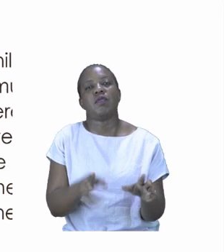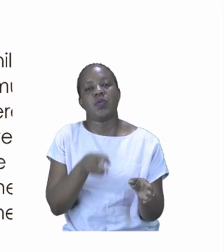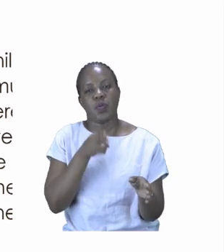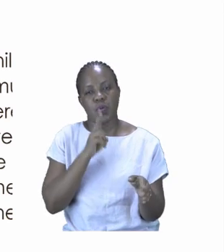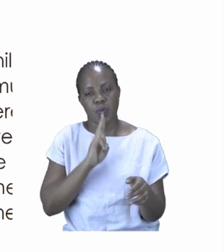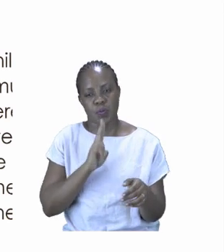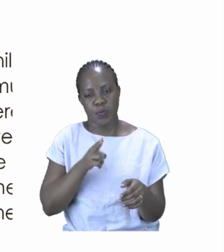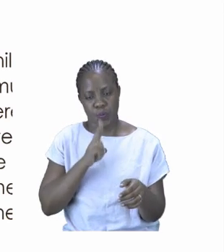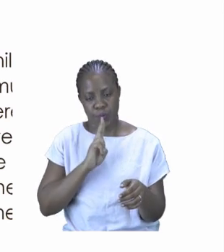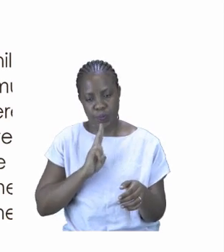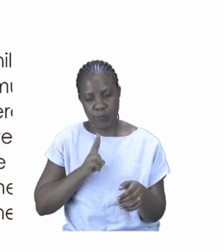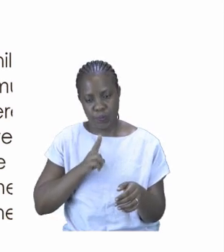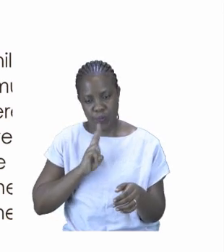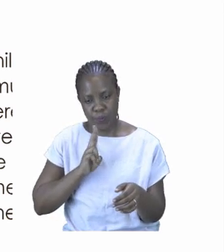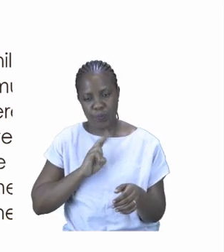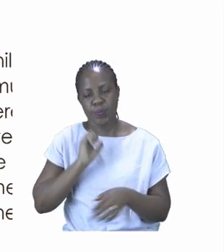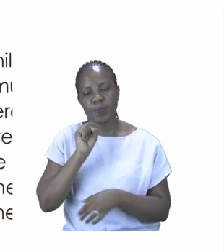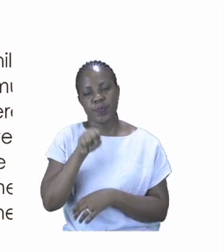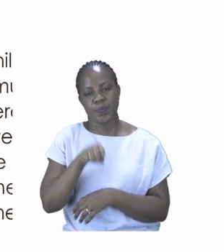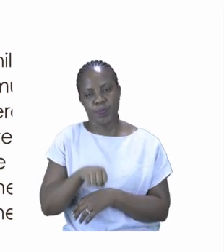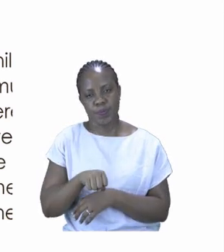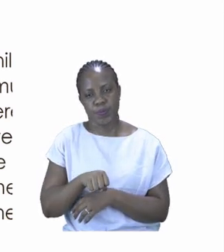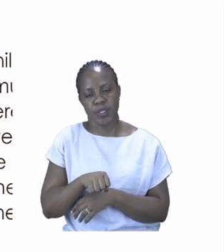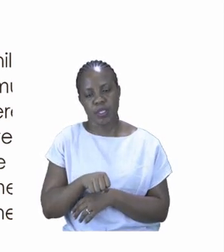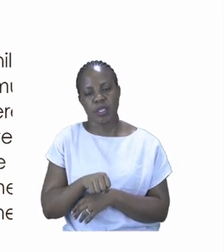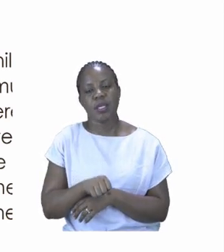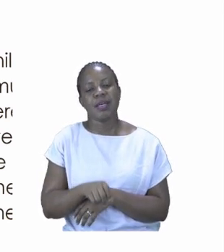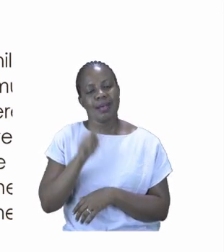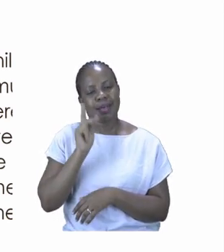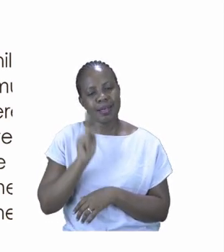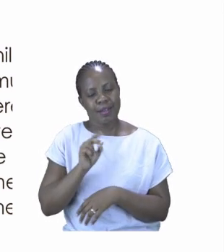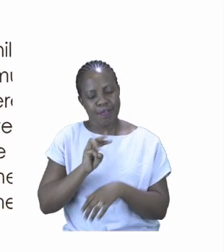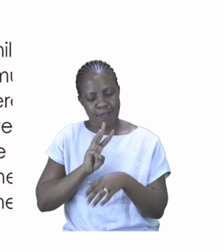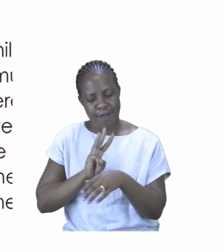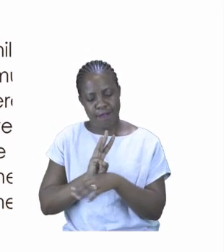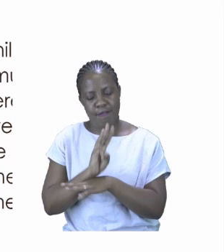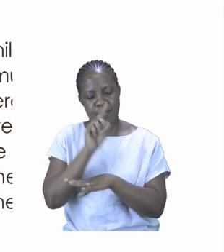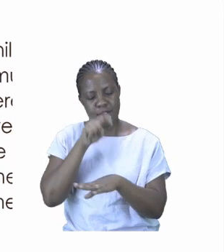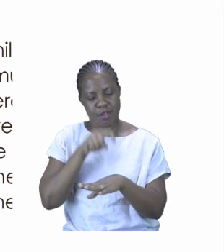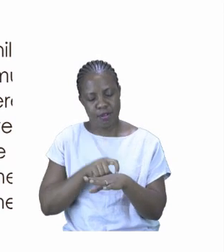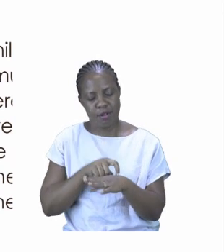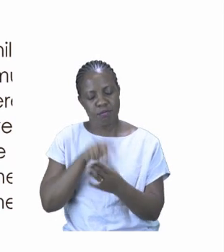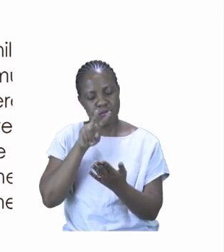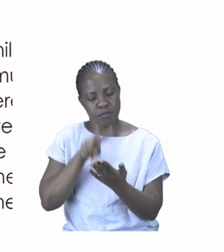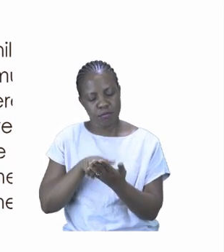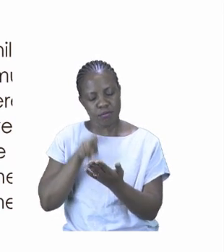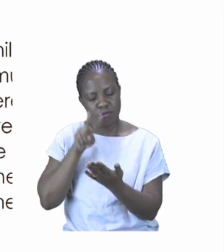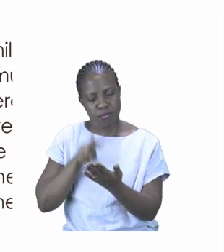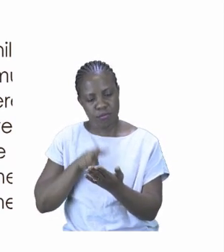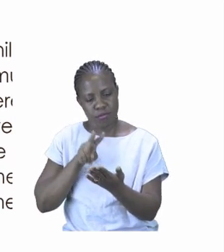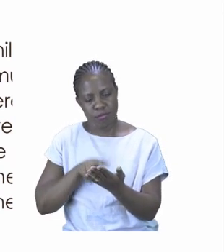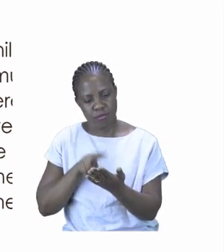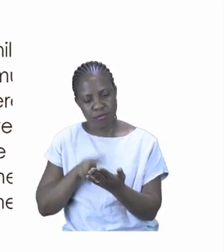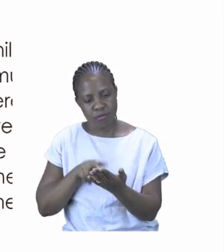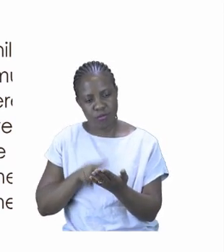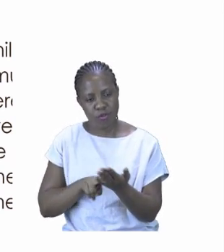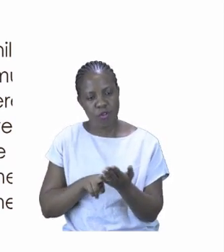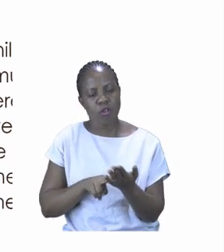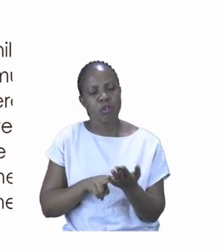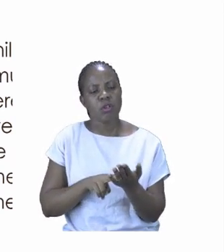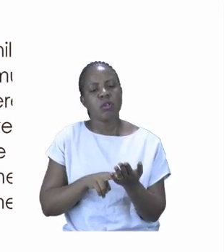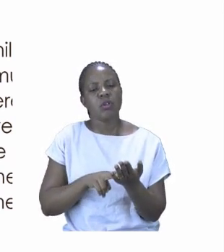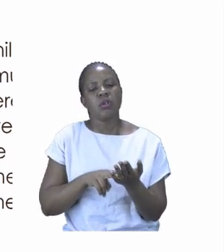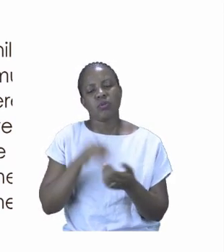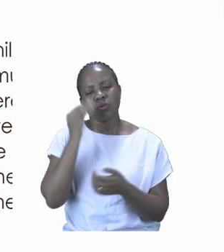make sure that you have the correct answer for each question. Have